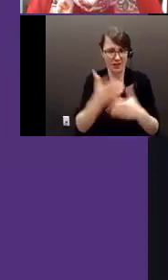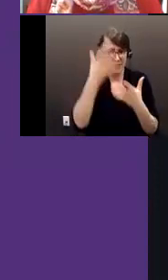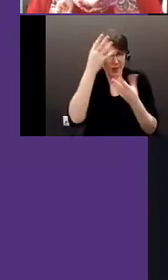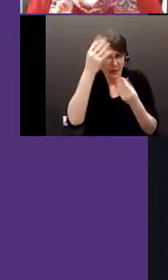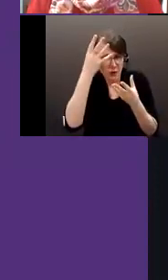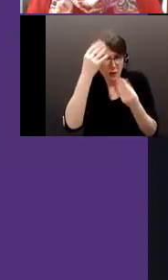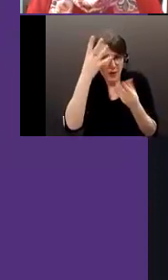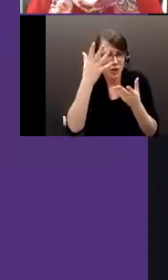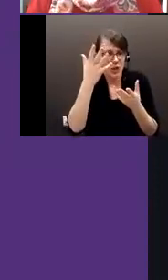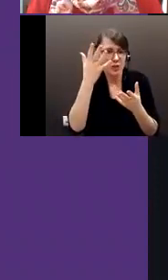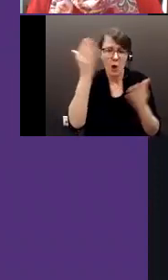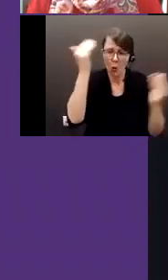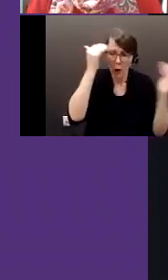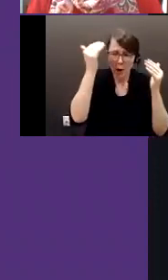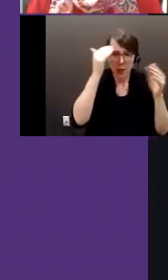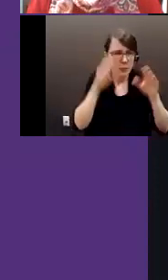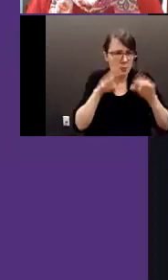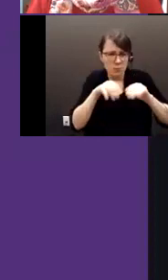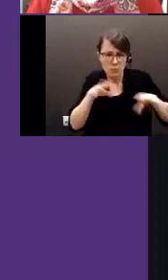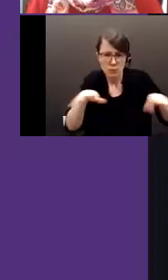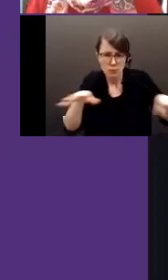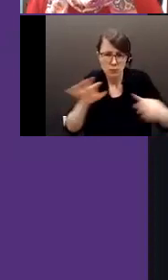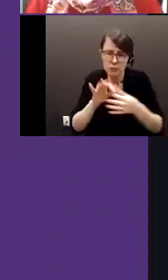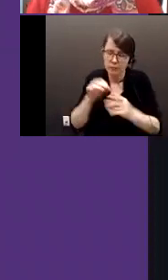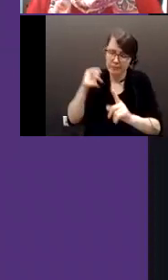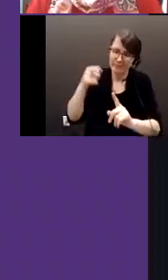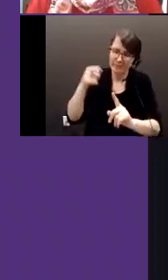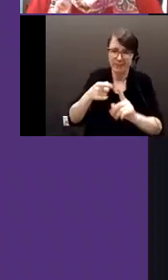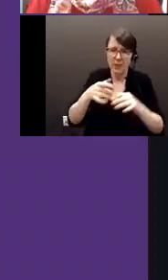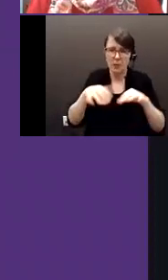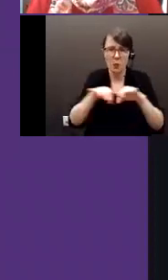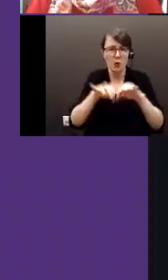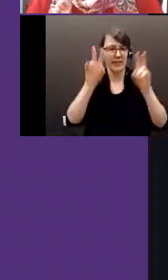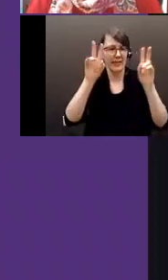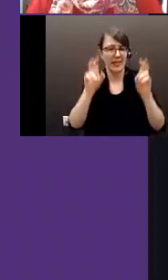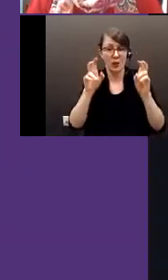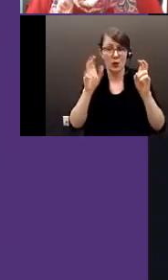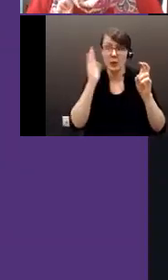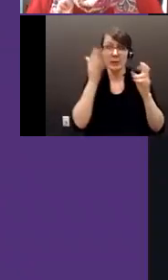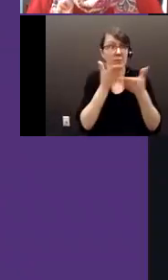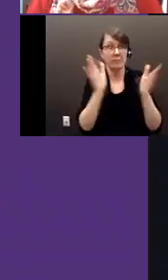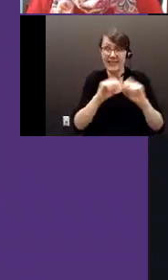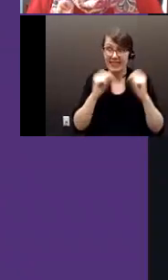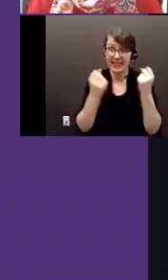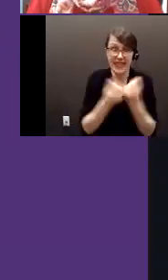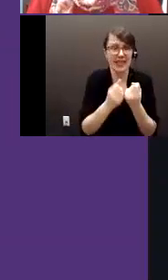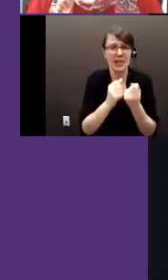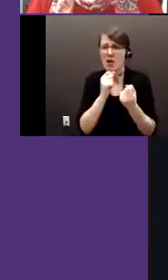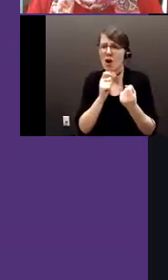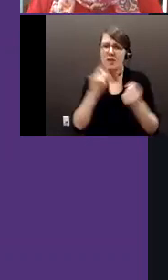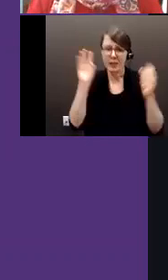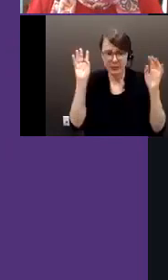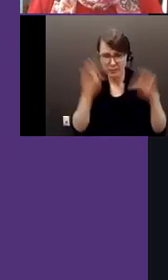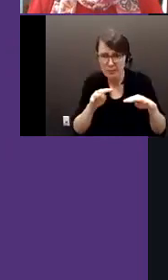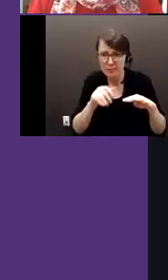this unbelievably important issue that to some extent we as a society don't really talk enough about.